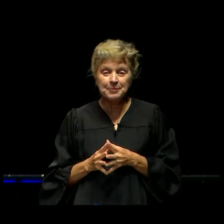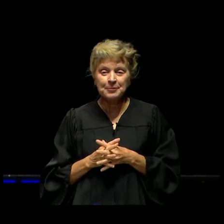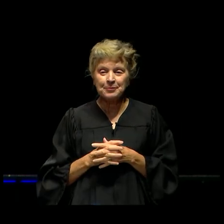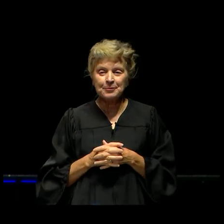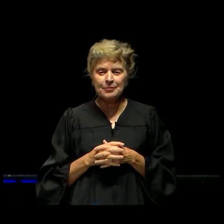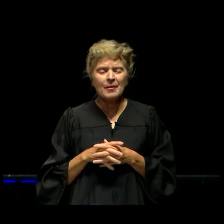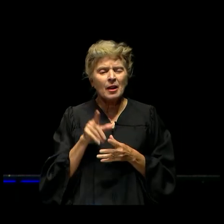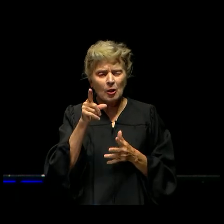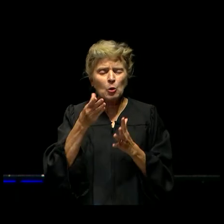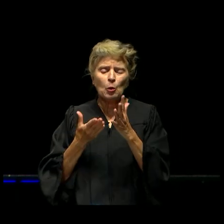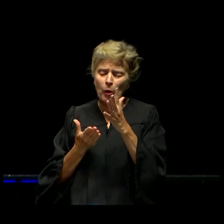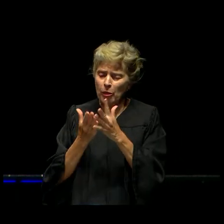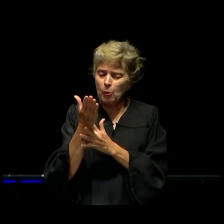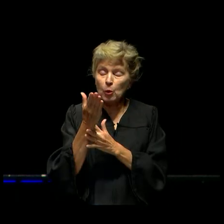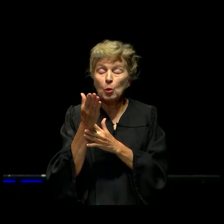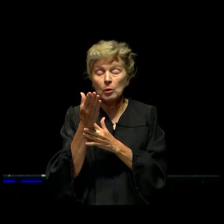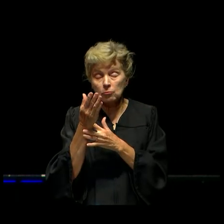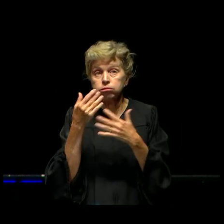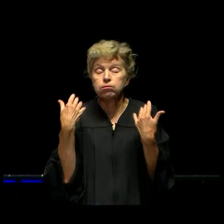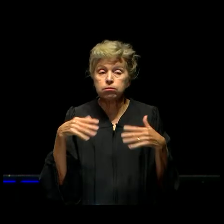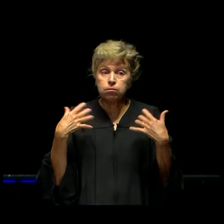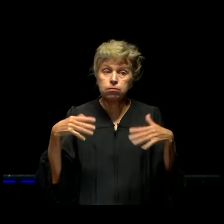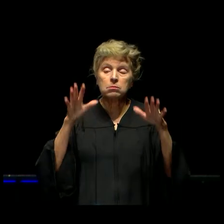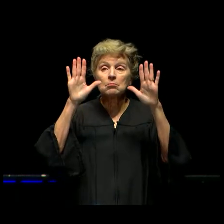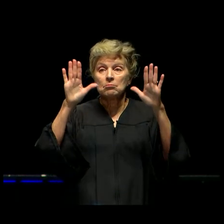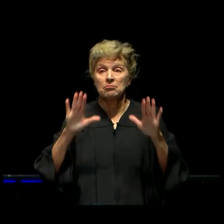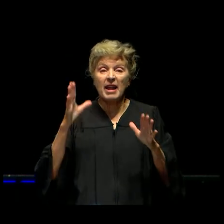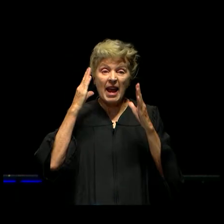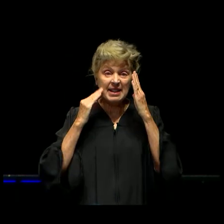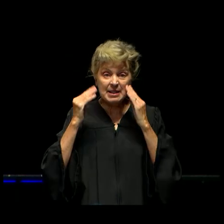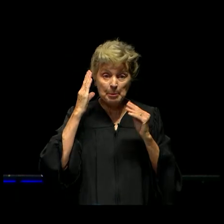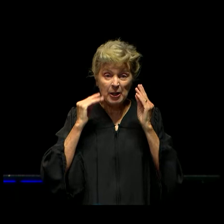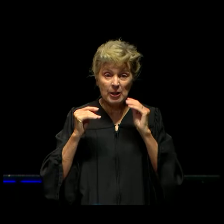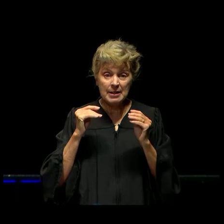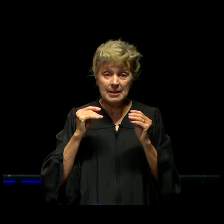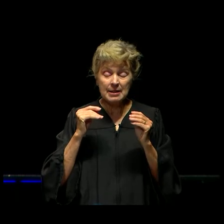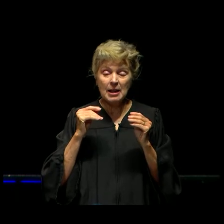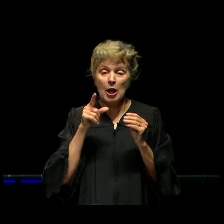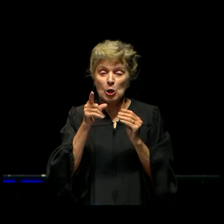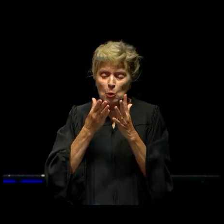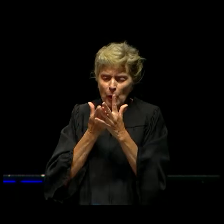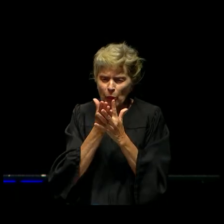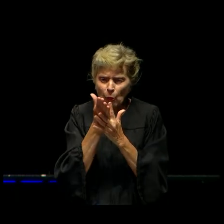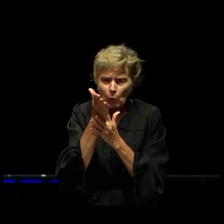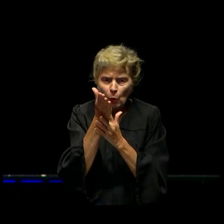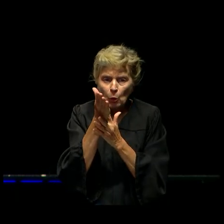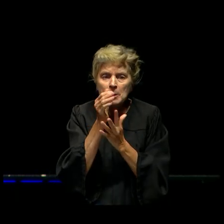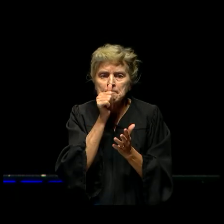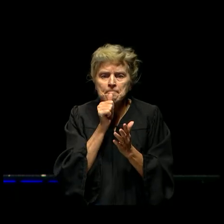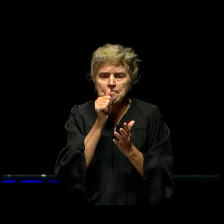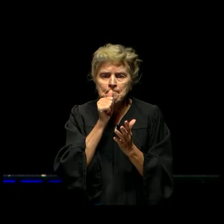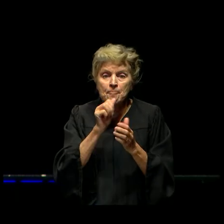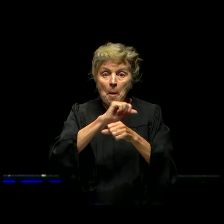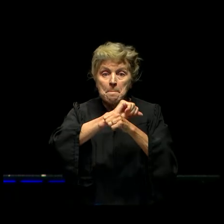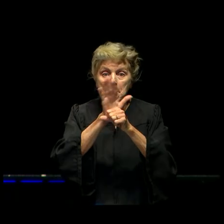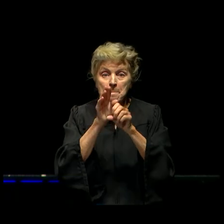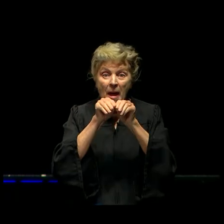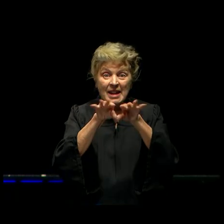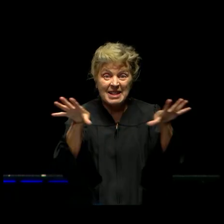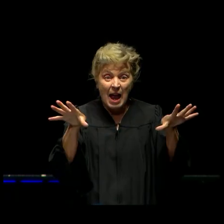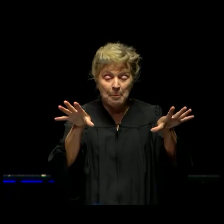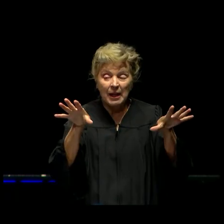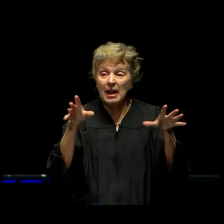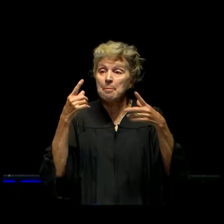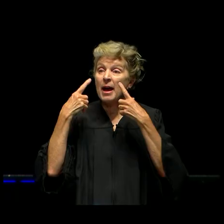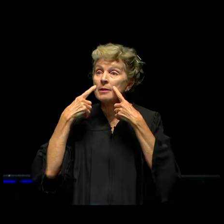You've been through a remarkable experience. You endured and navigated a pandemic and came through it